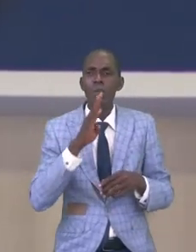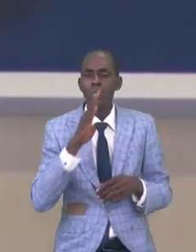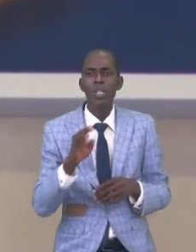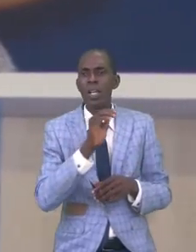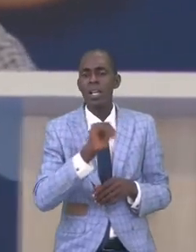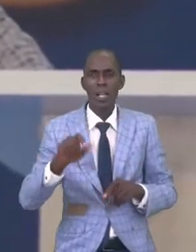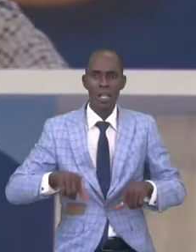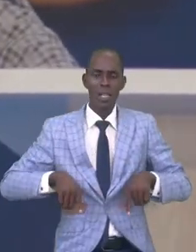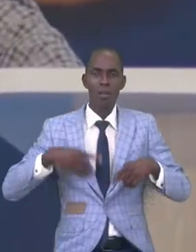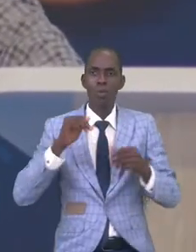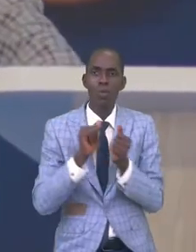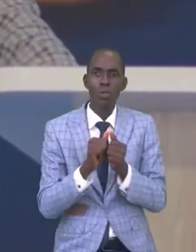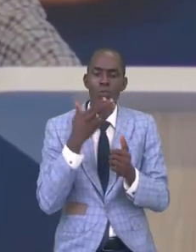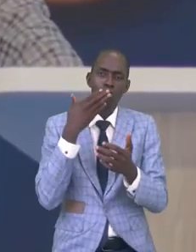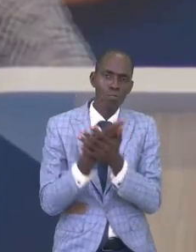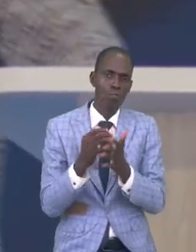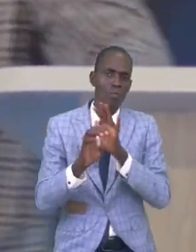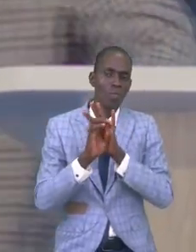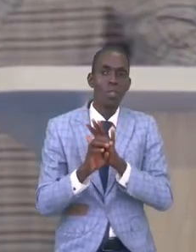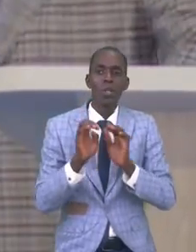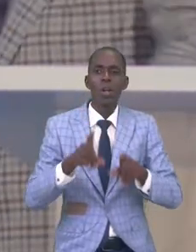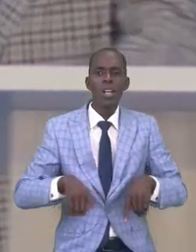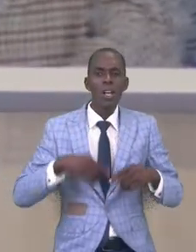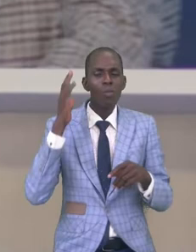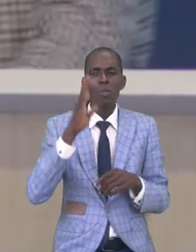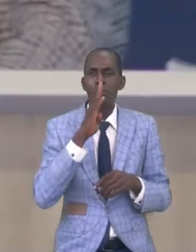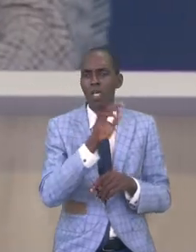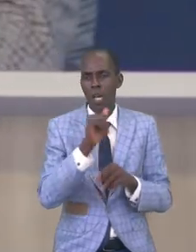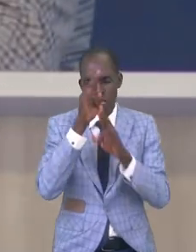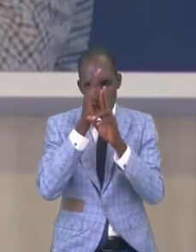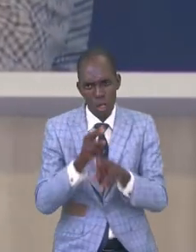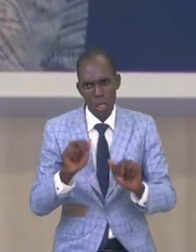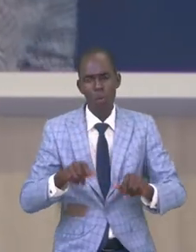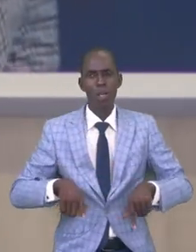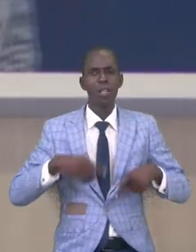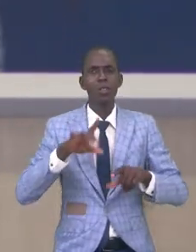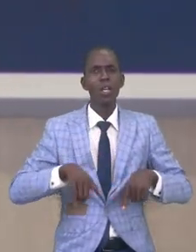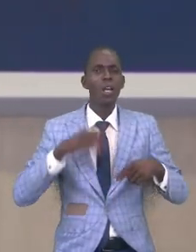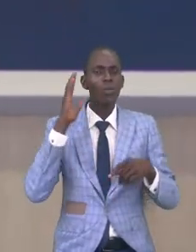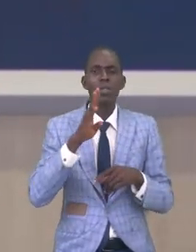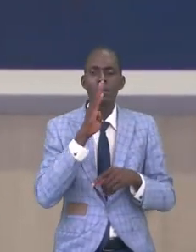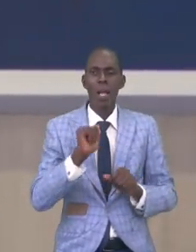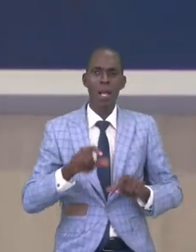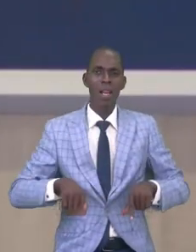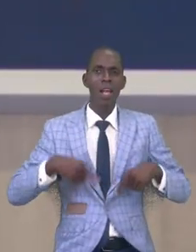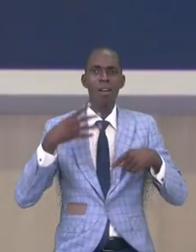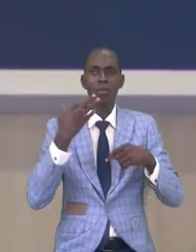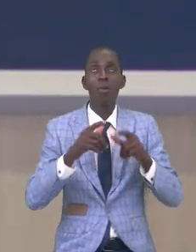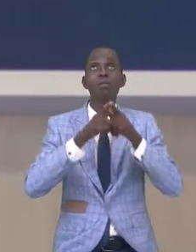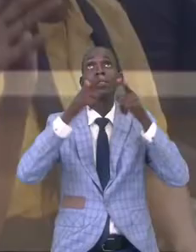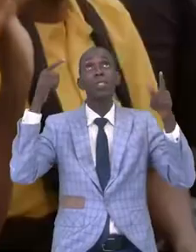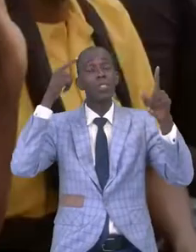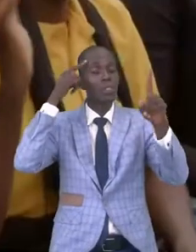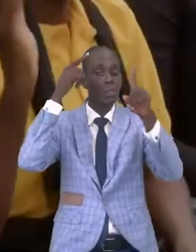Your life will be an honorable life. Your life will be a life of achievement in